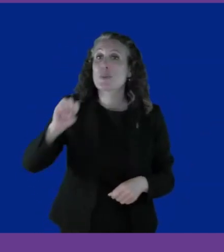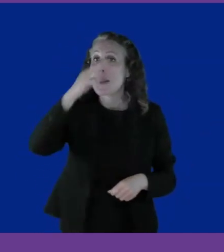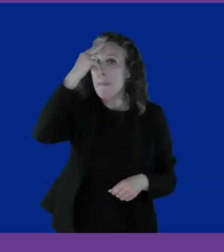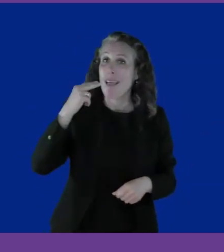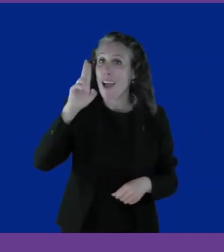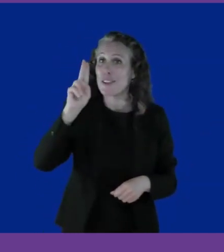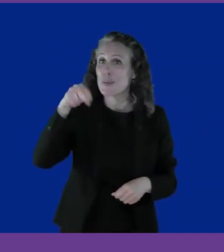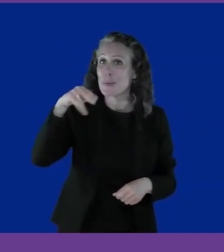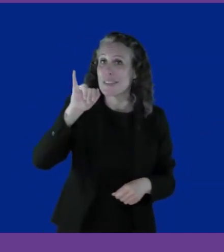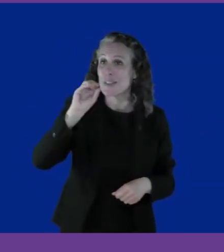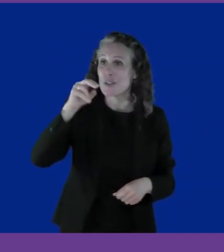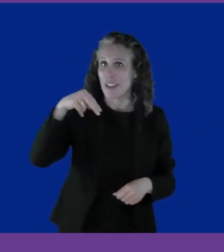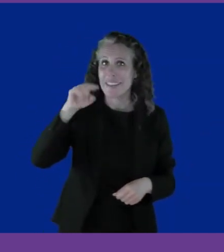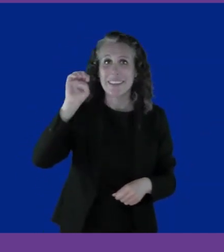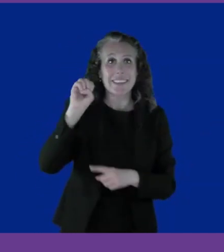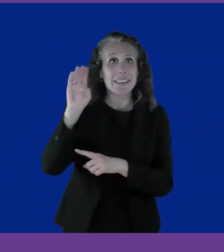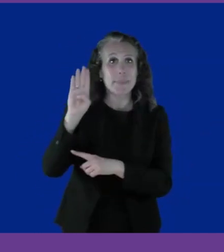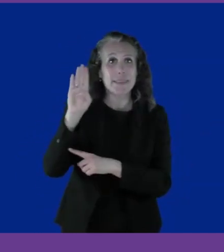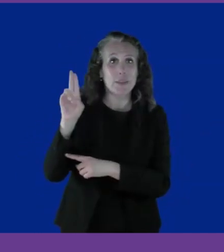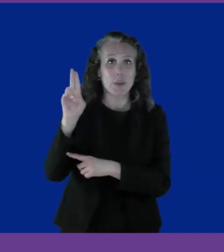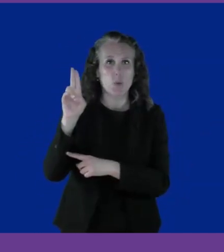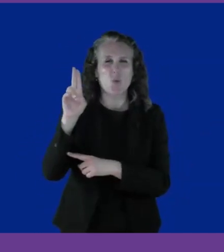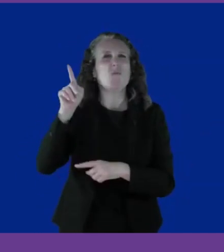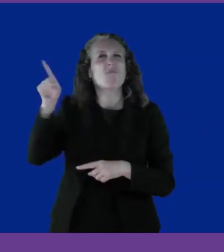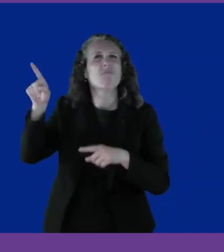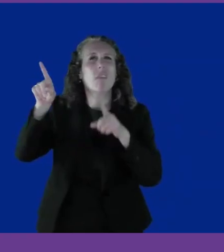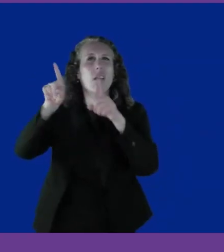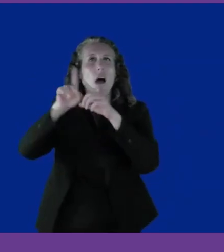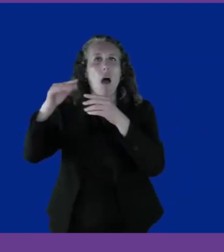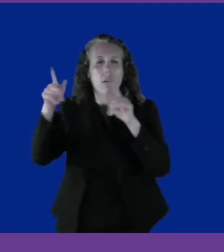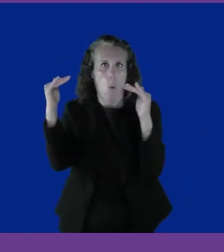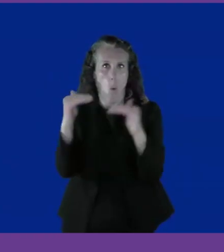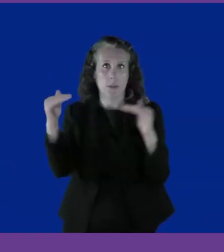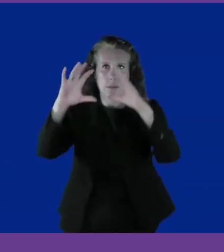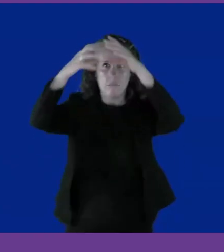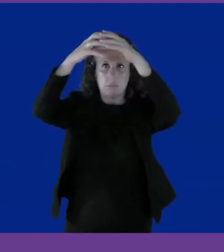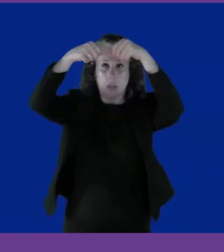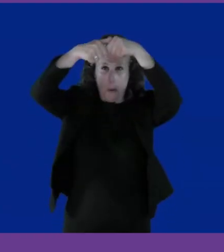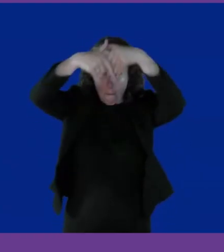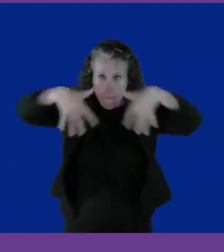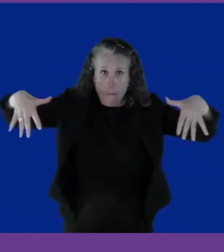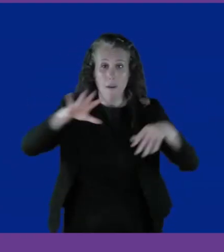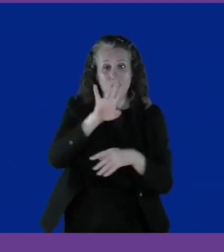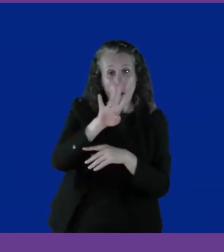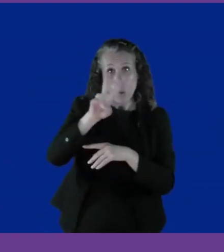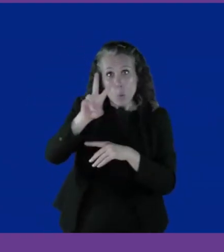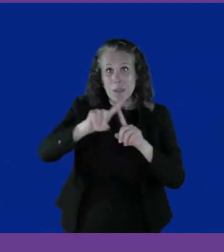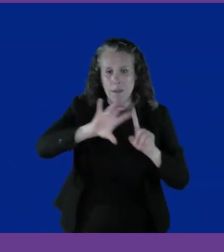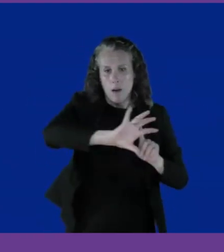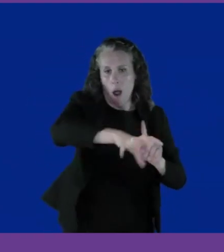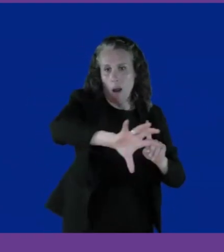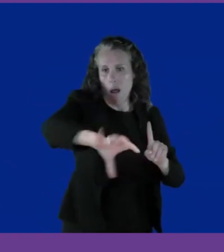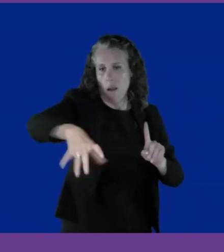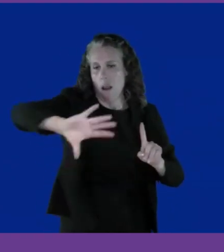Union, which is an umbrella organization bringing together 42 national organizations